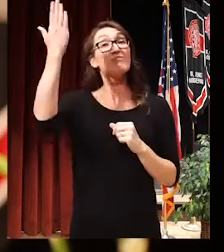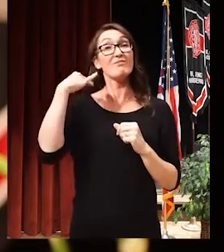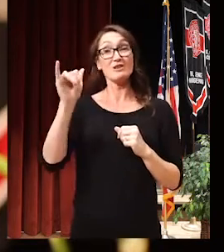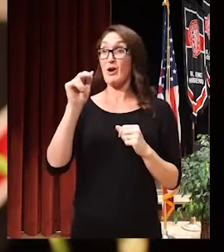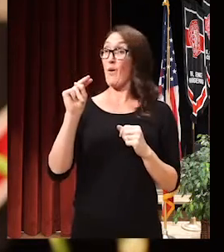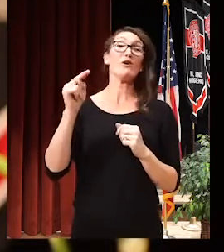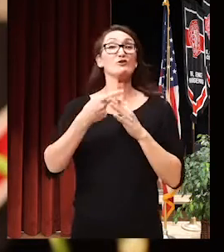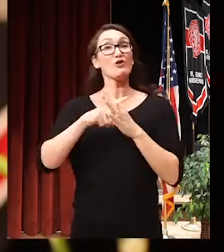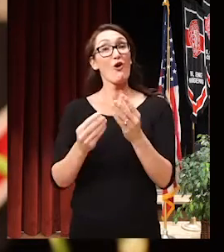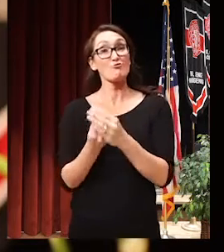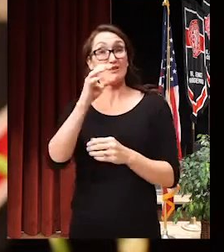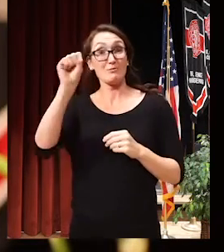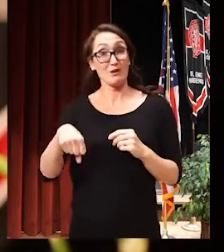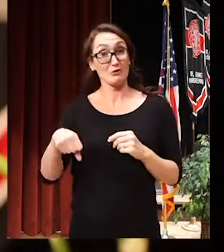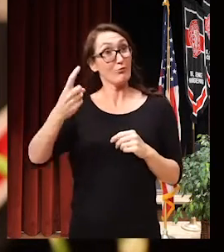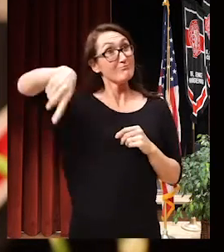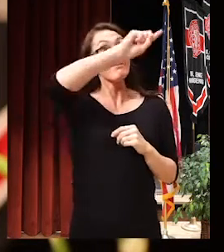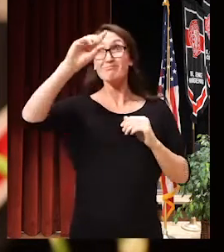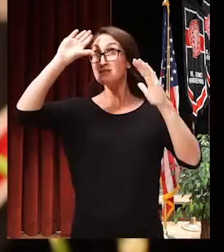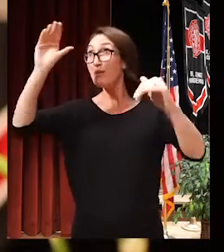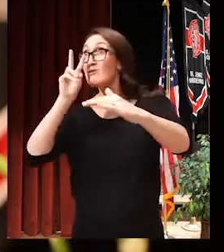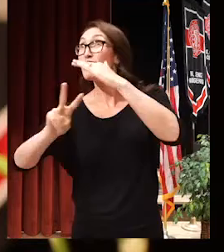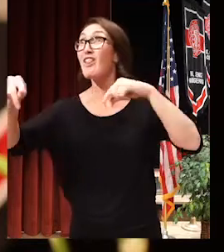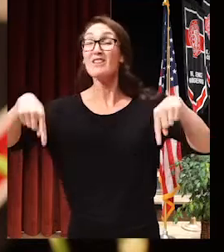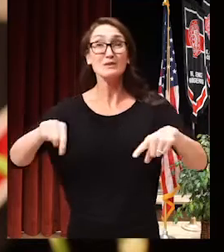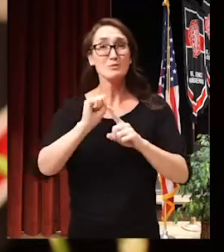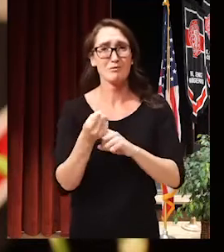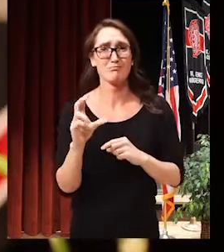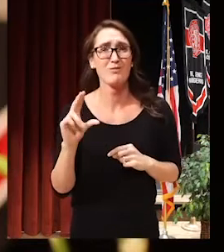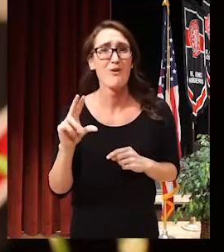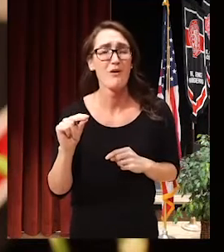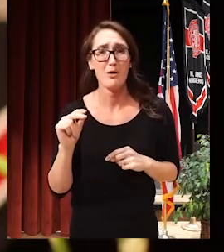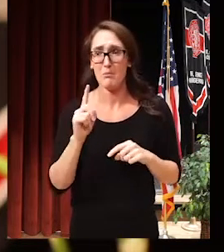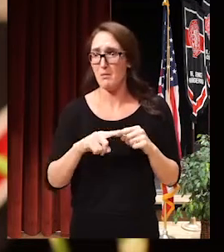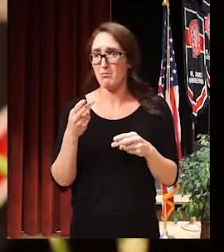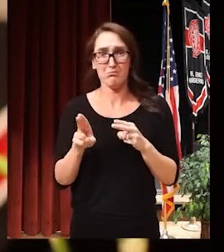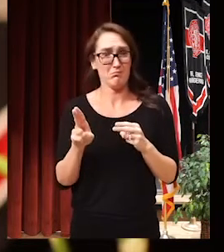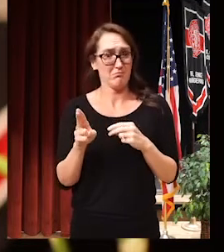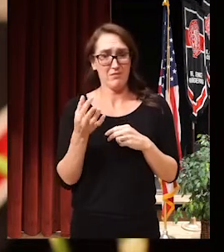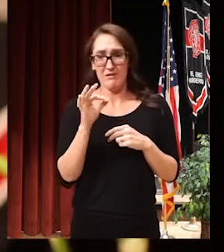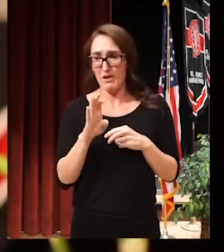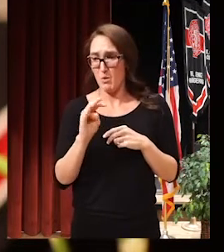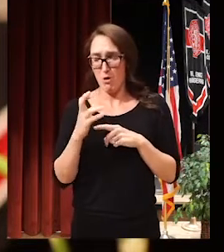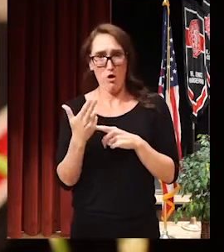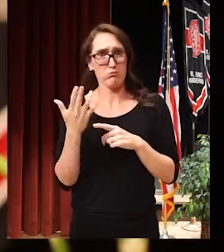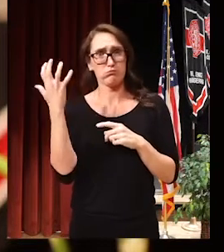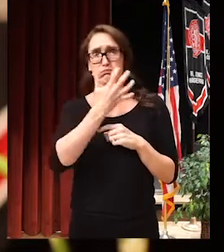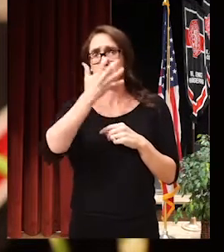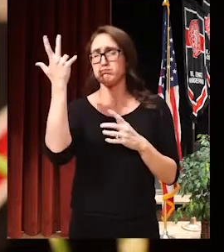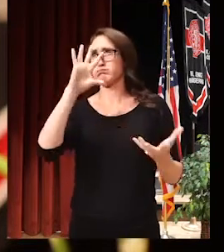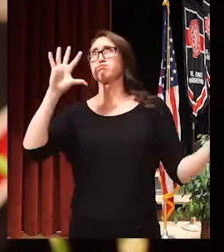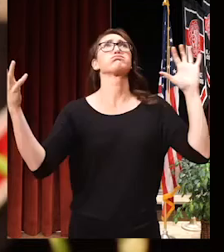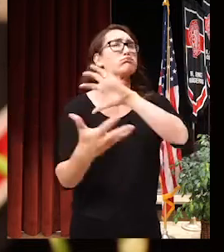January, none of us had any idea what was ahead. But in just a few short months, became apparent that we